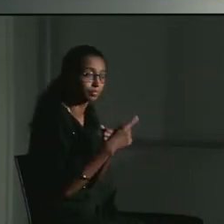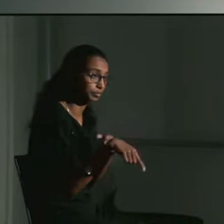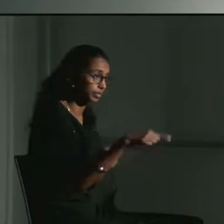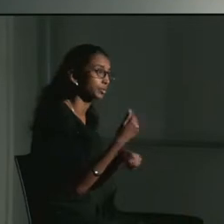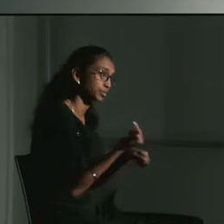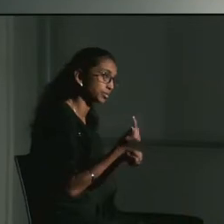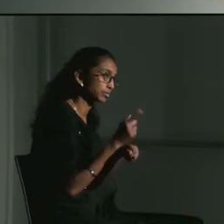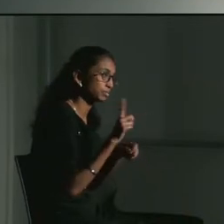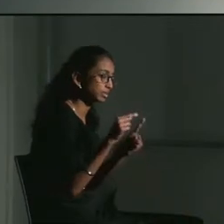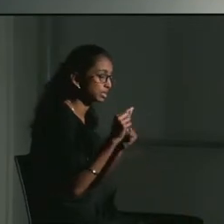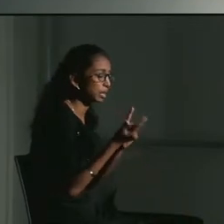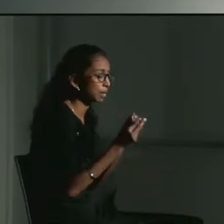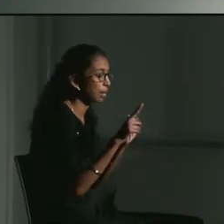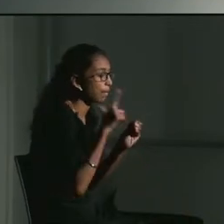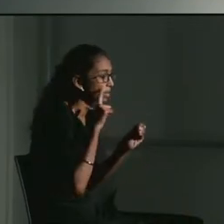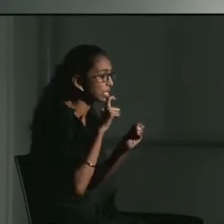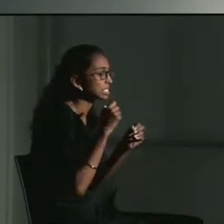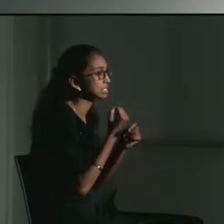public space for women.